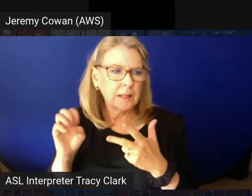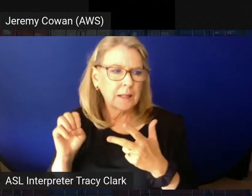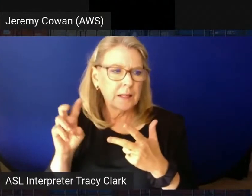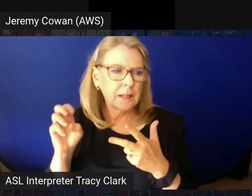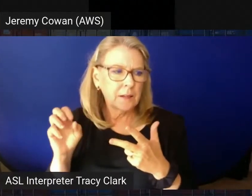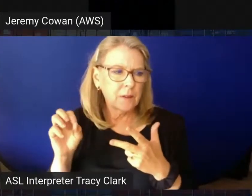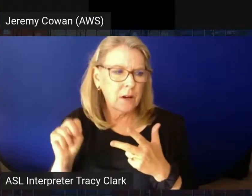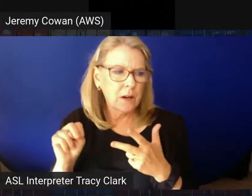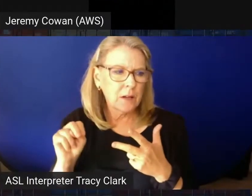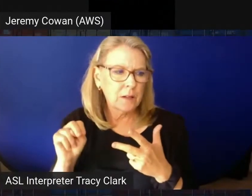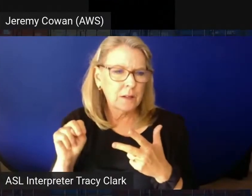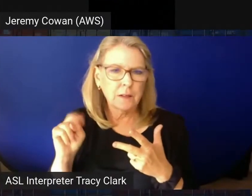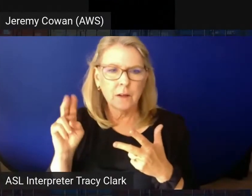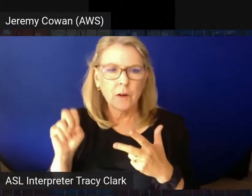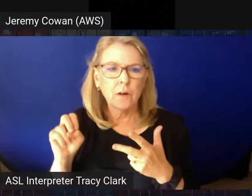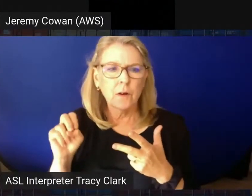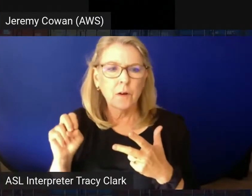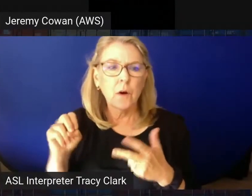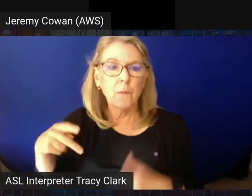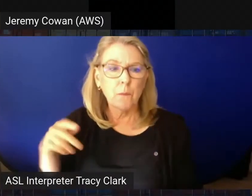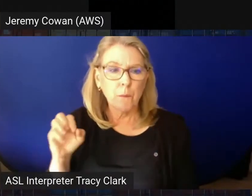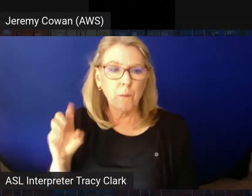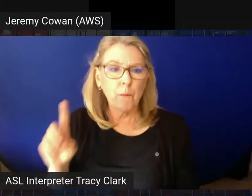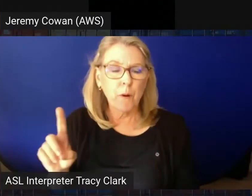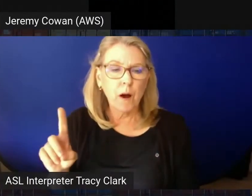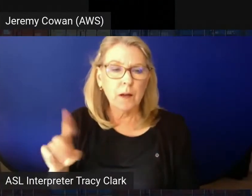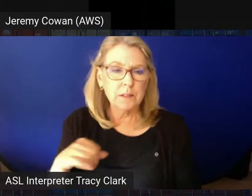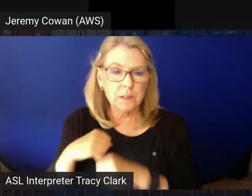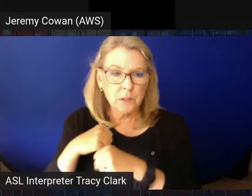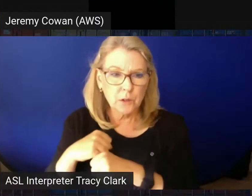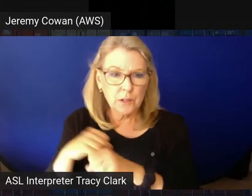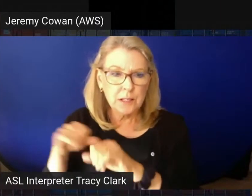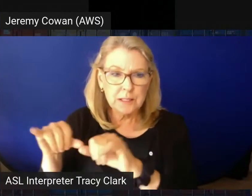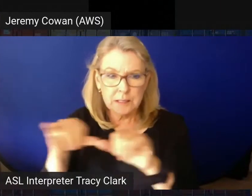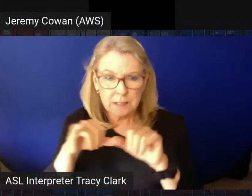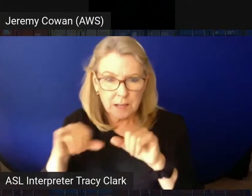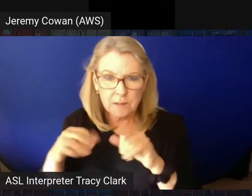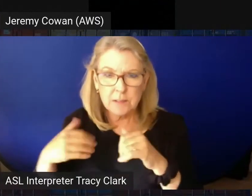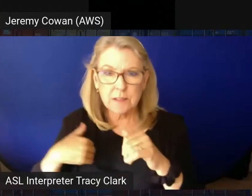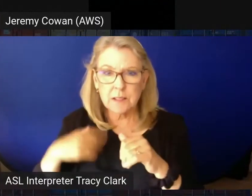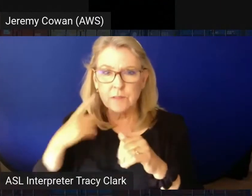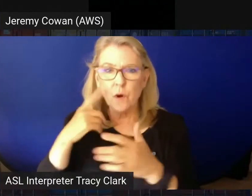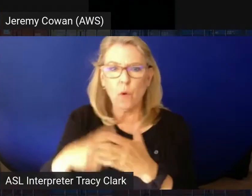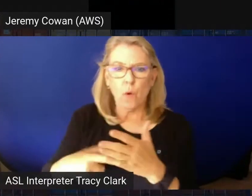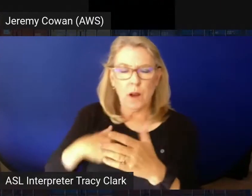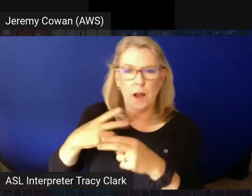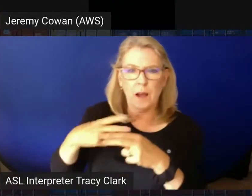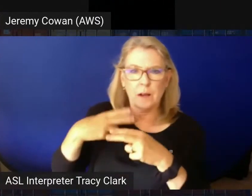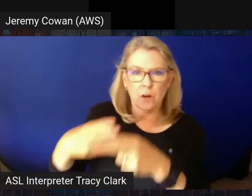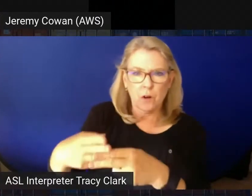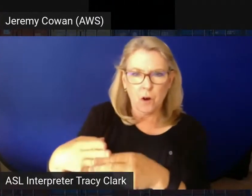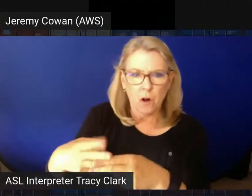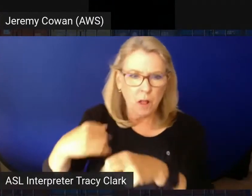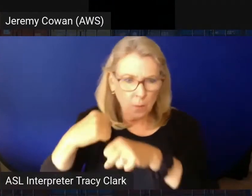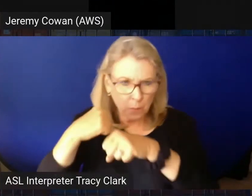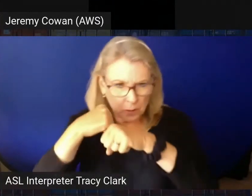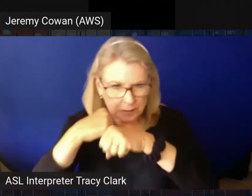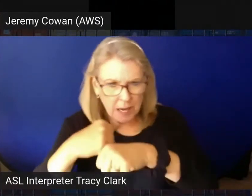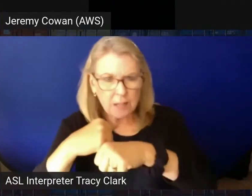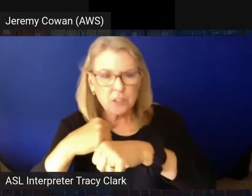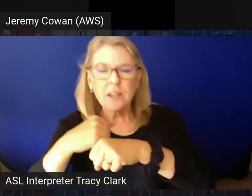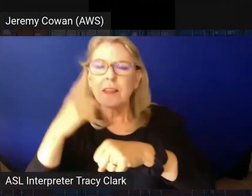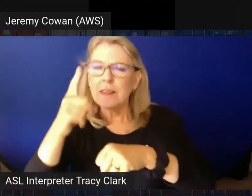to provide what I call footgun protection, right? They're the very basic,